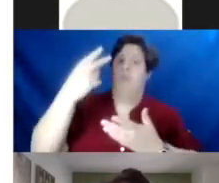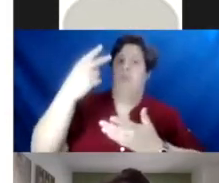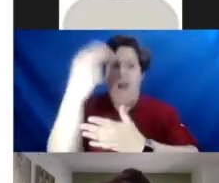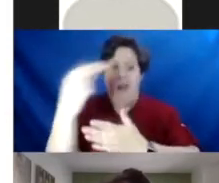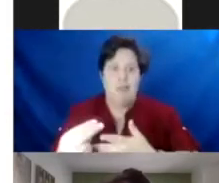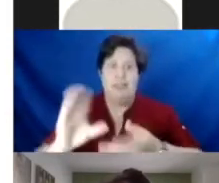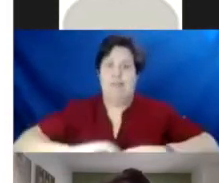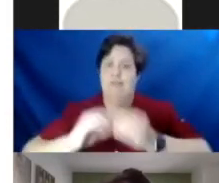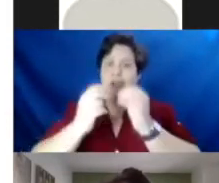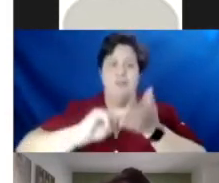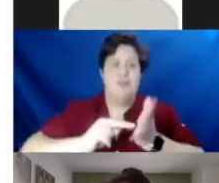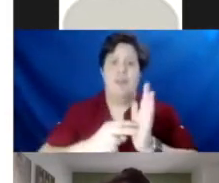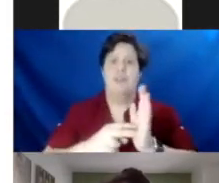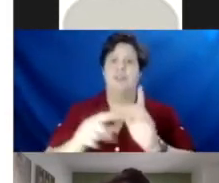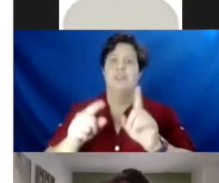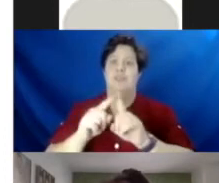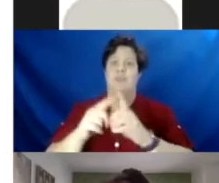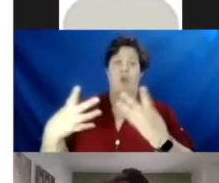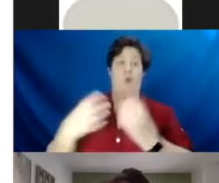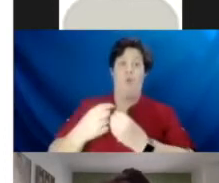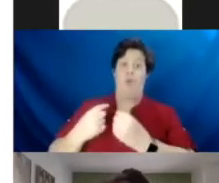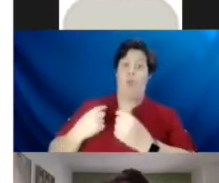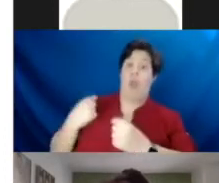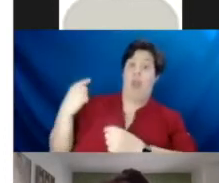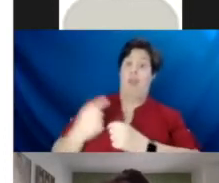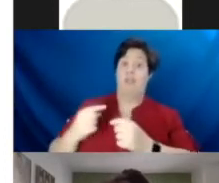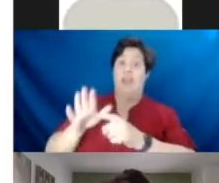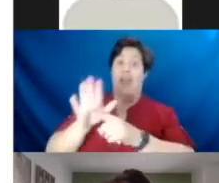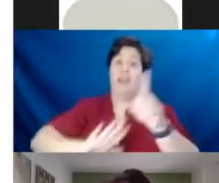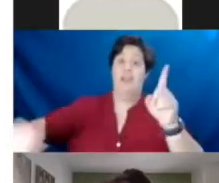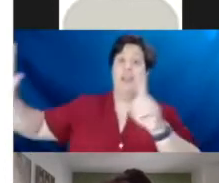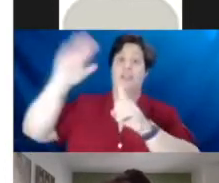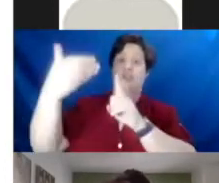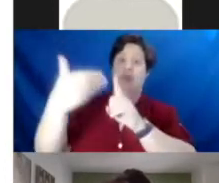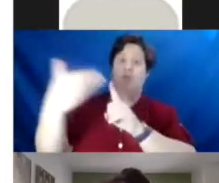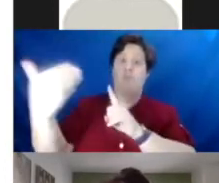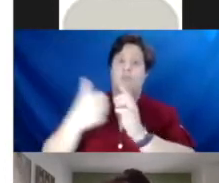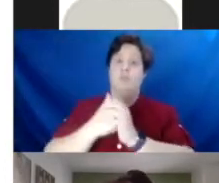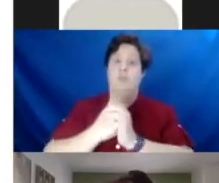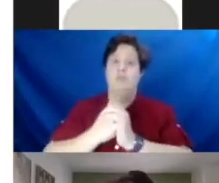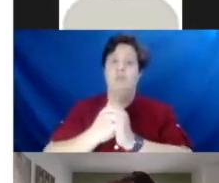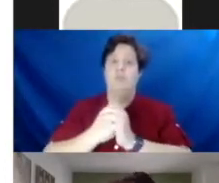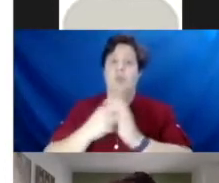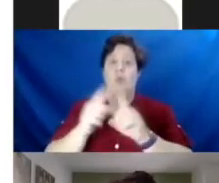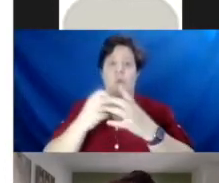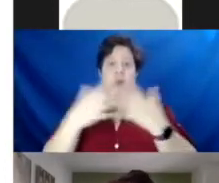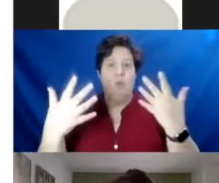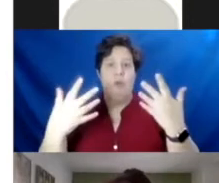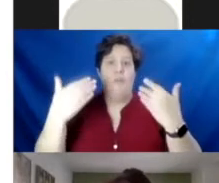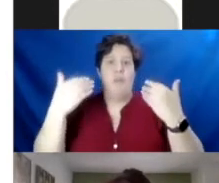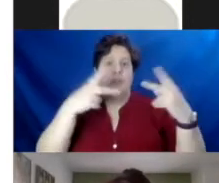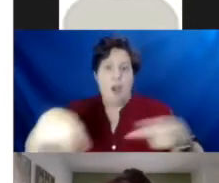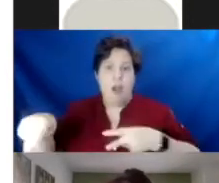and London-wide and national reputations, and a very rich heritage of dance, spoken